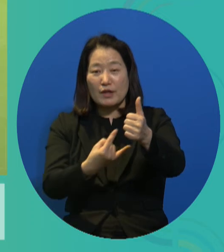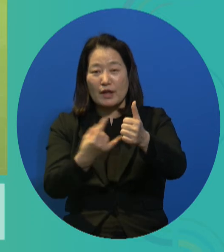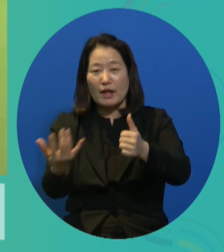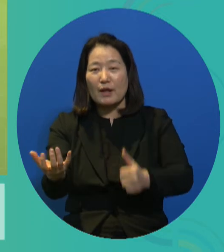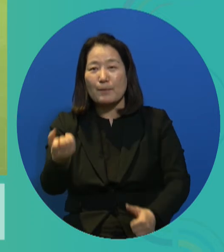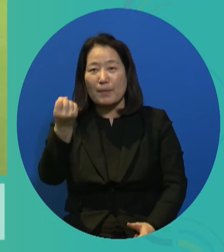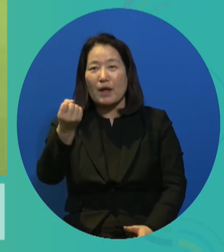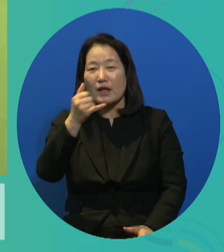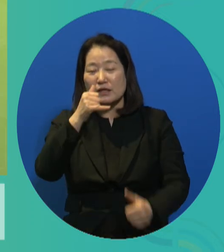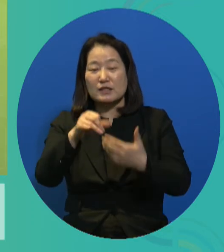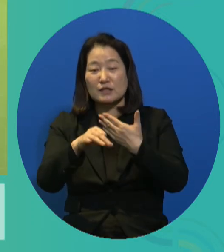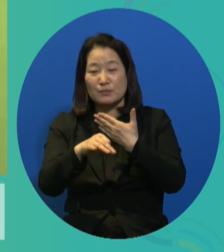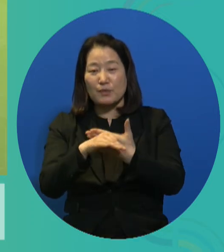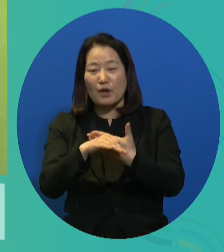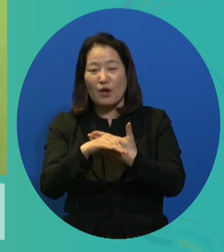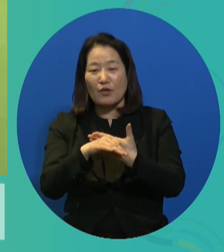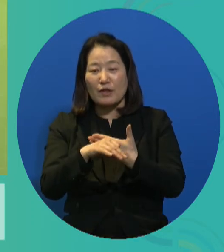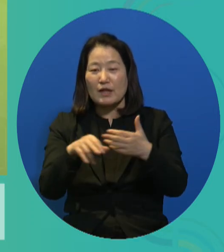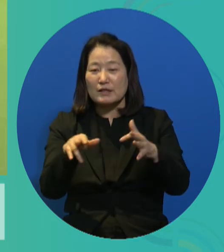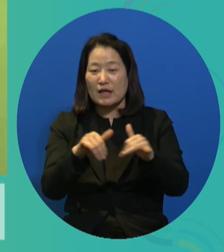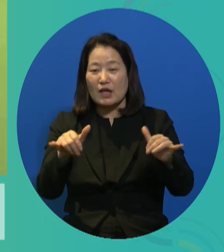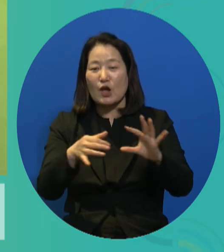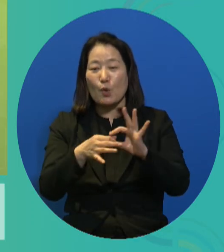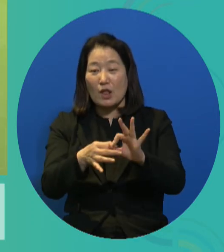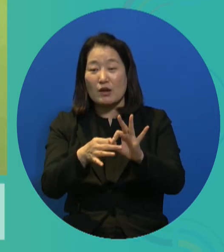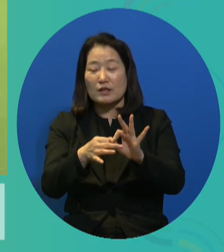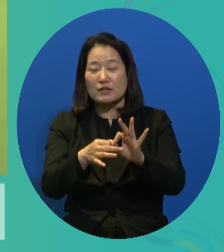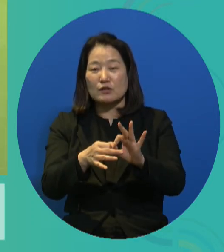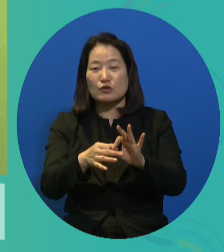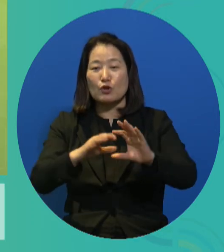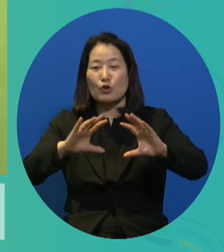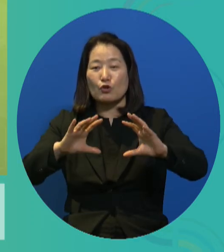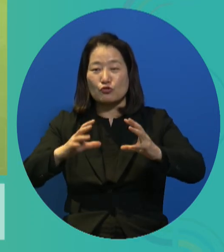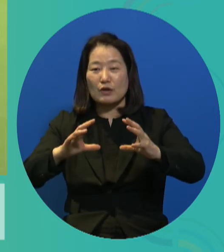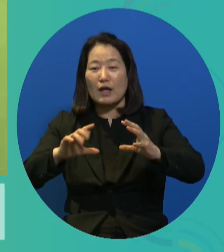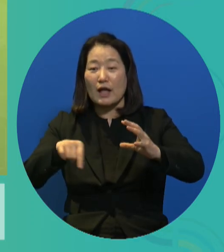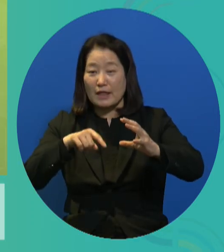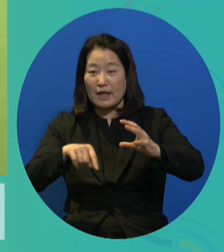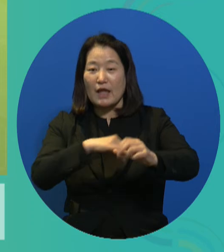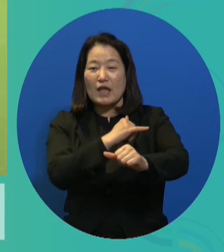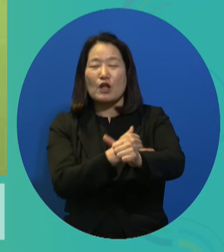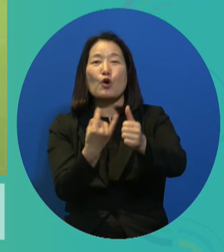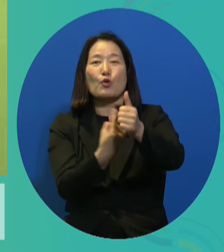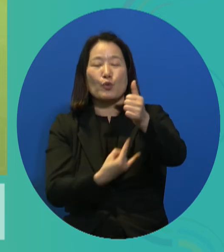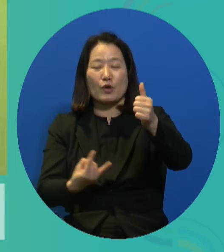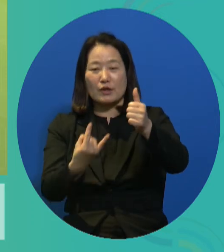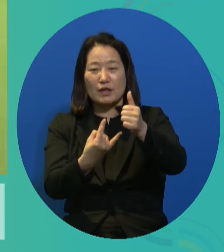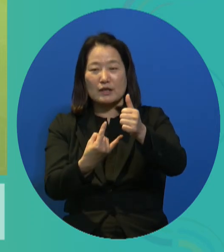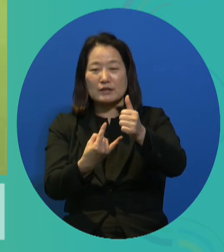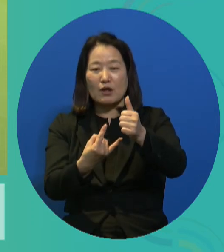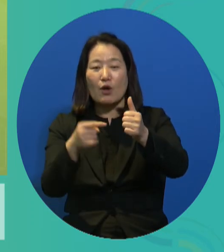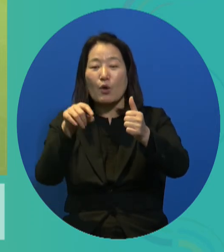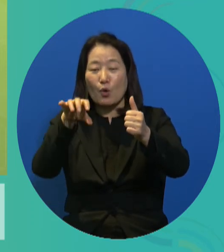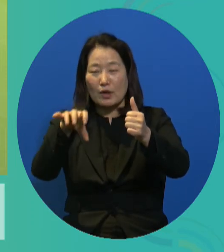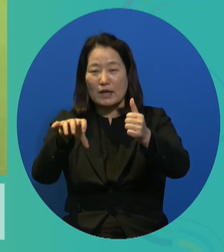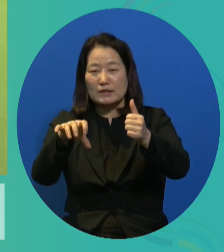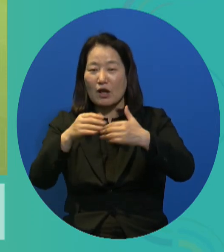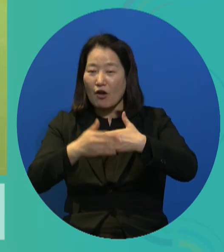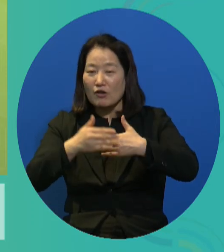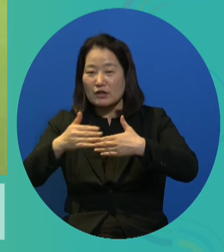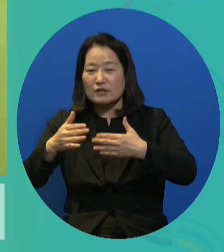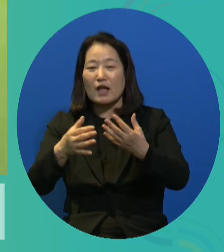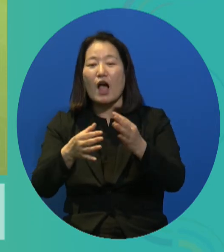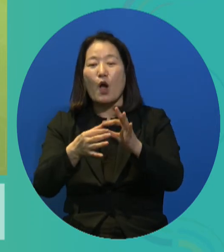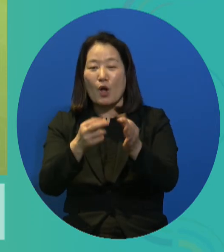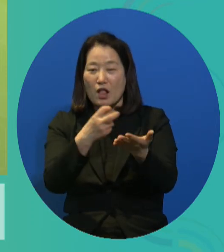the UN CRPD optional protocol, because this is what other international cases are